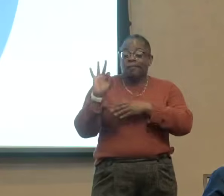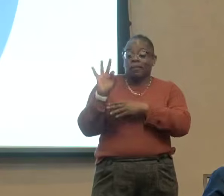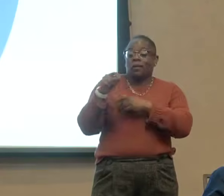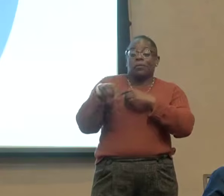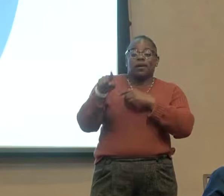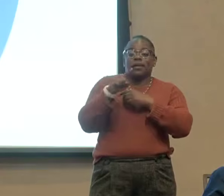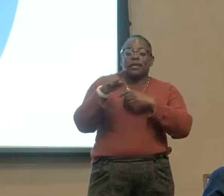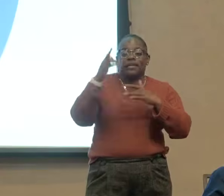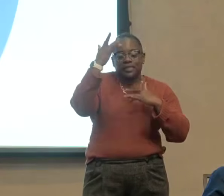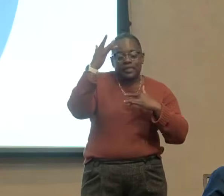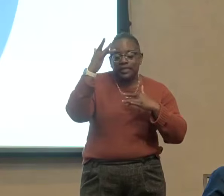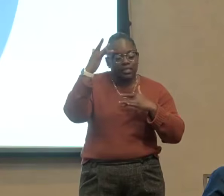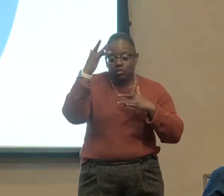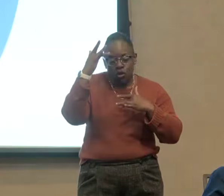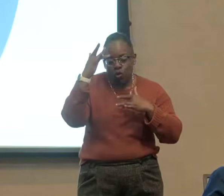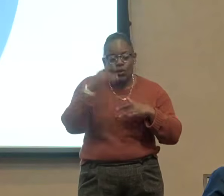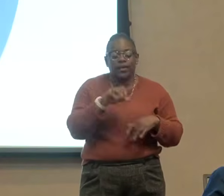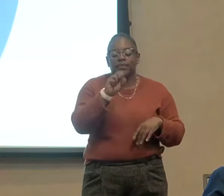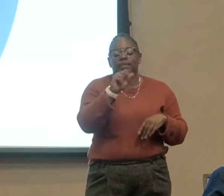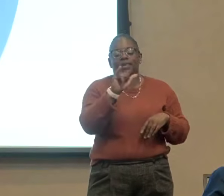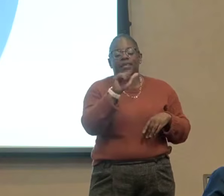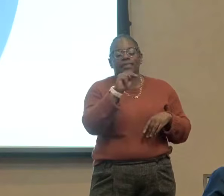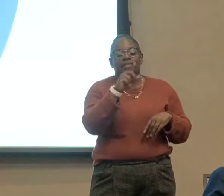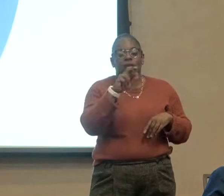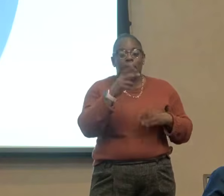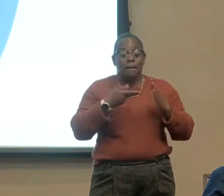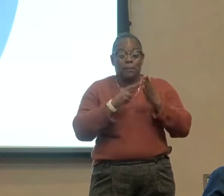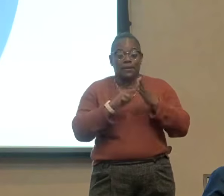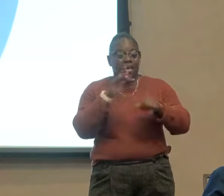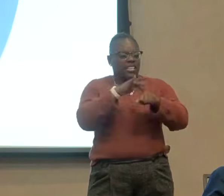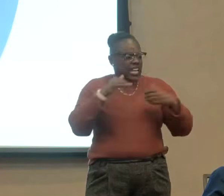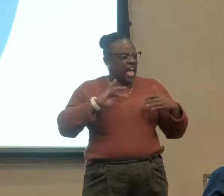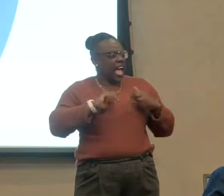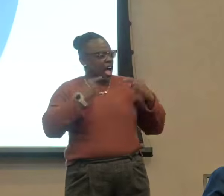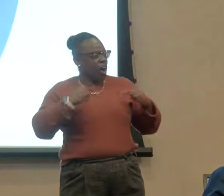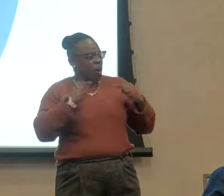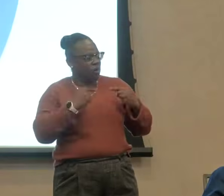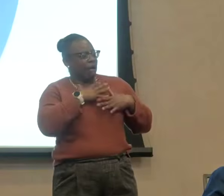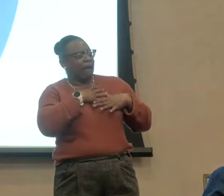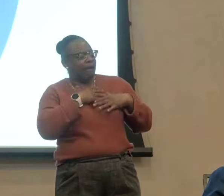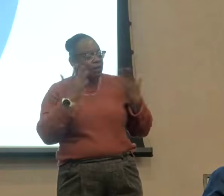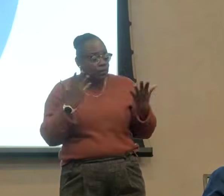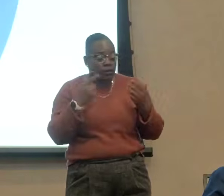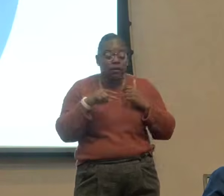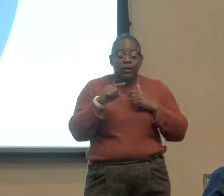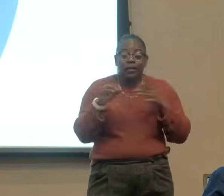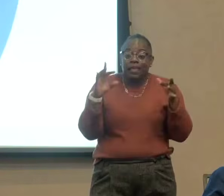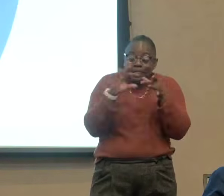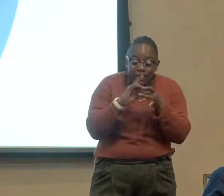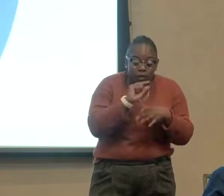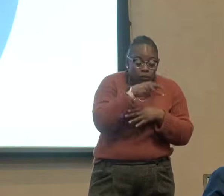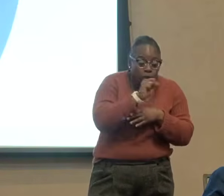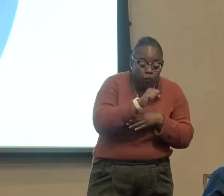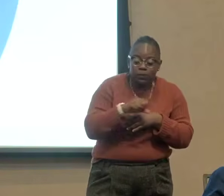a disease, it's a syndrome. It means I touch you, you hurt. And the link between lupus and fibromyalgia is